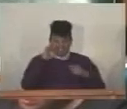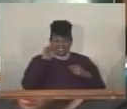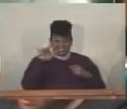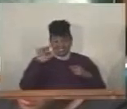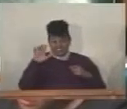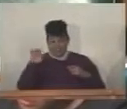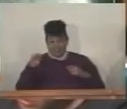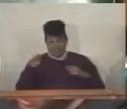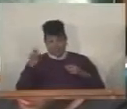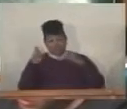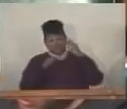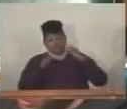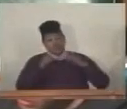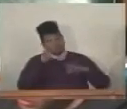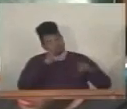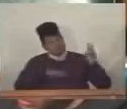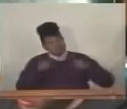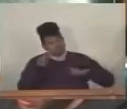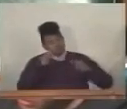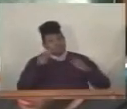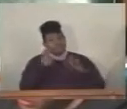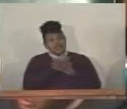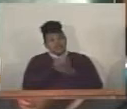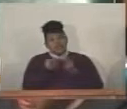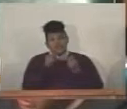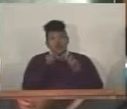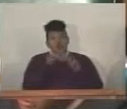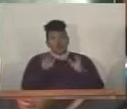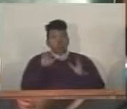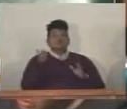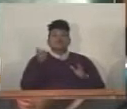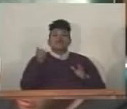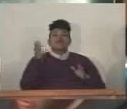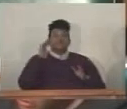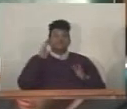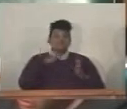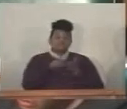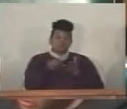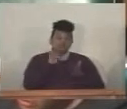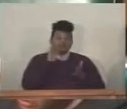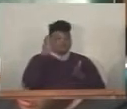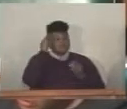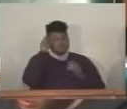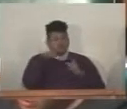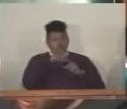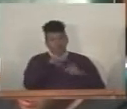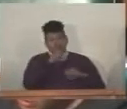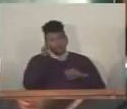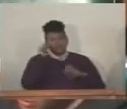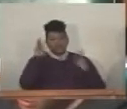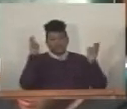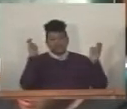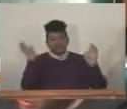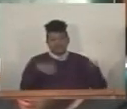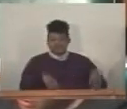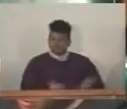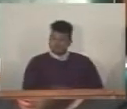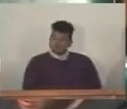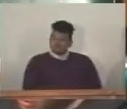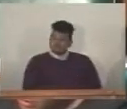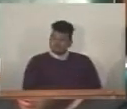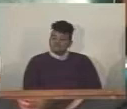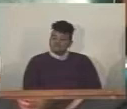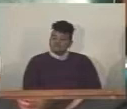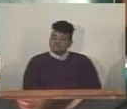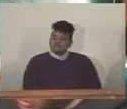actually changing the system to allow the trials to be had without actually changing your sentencing framework in respect of the